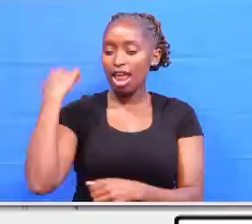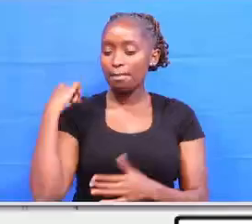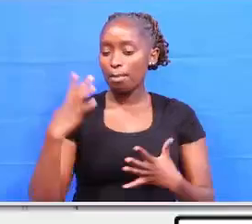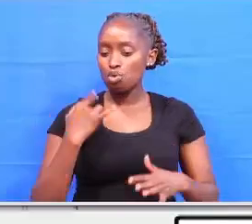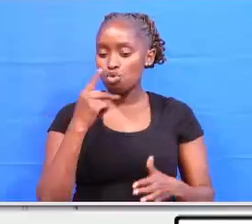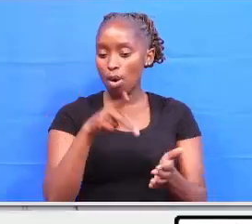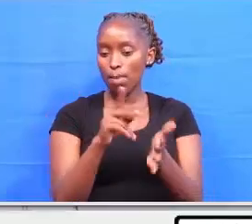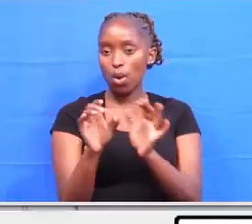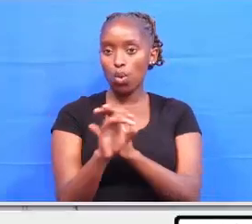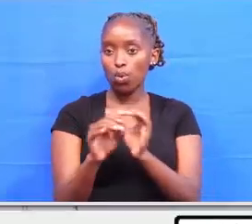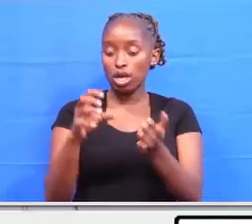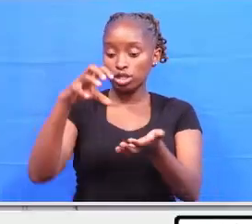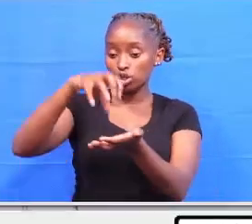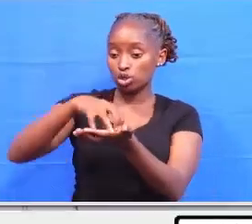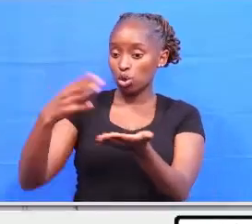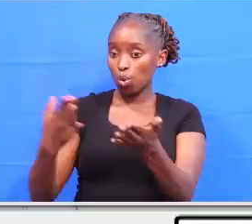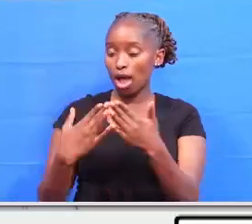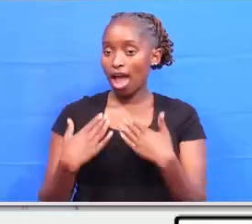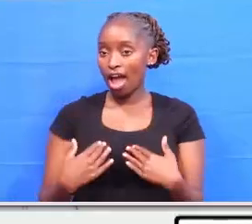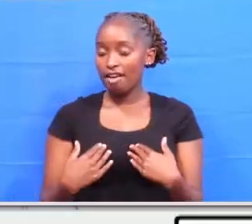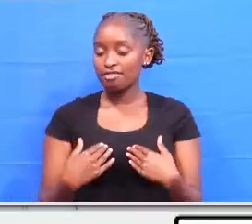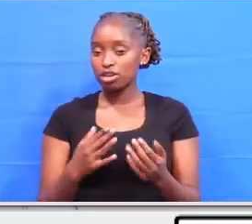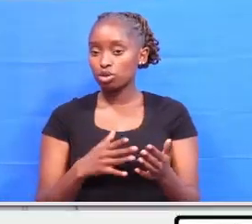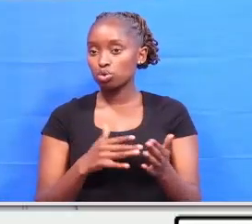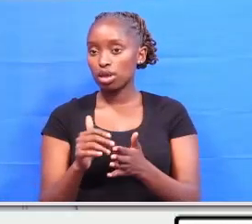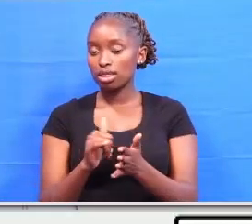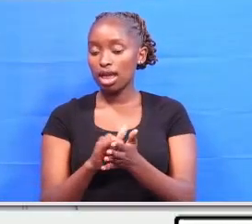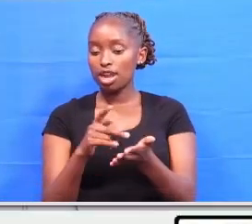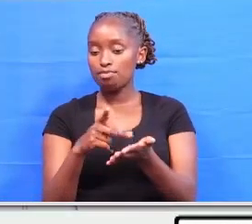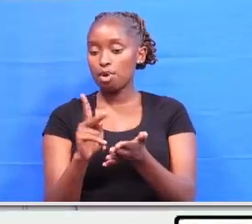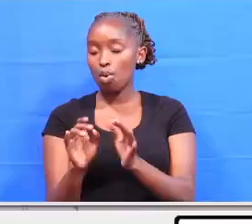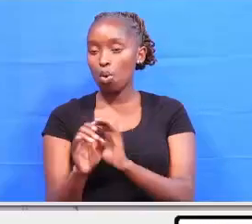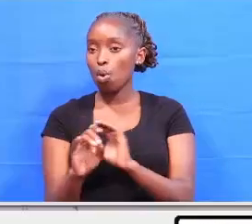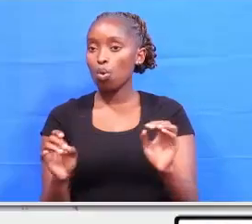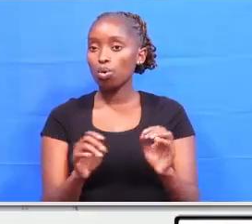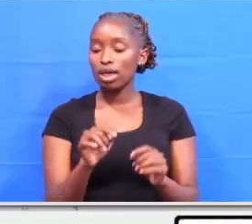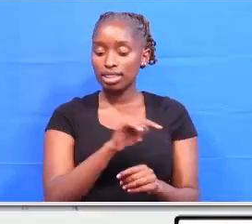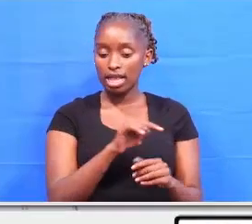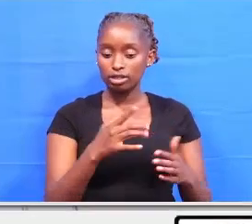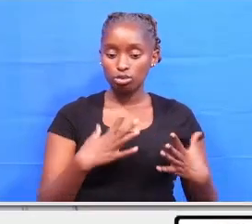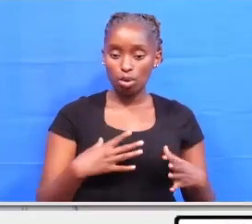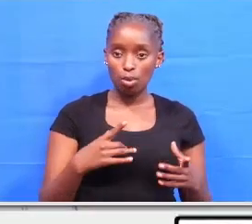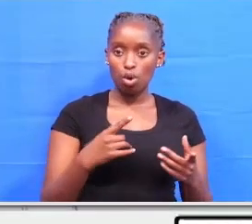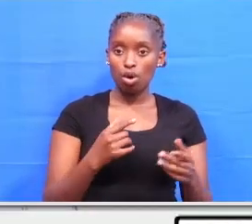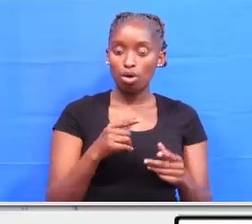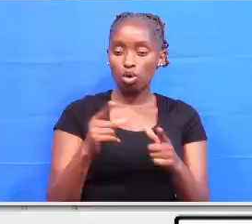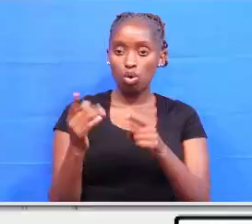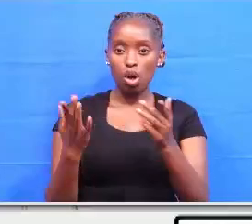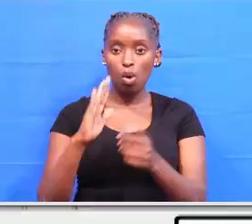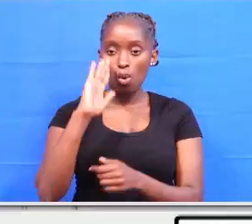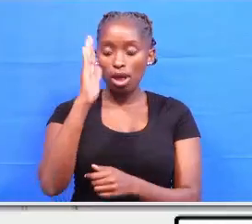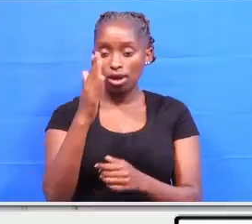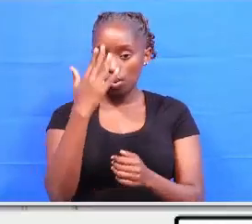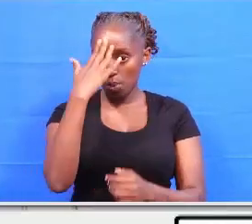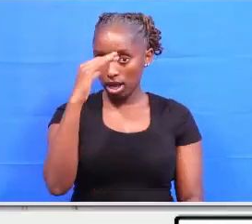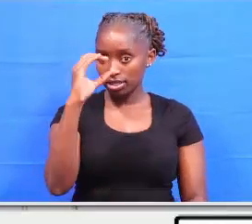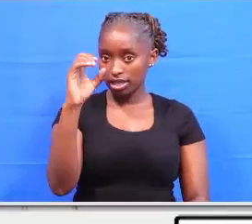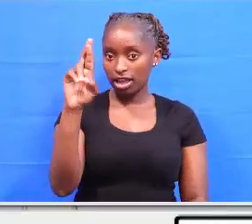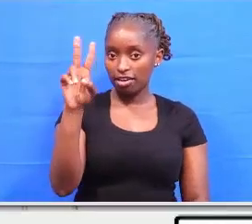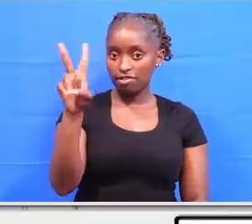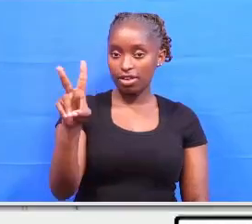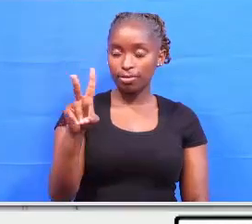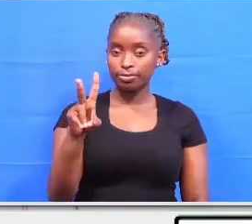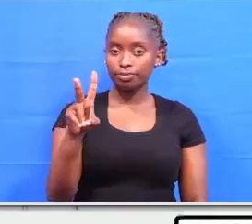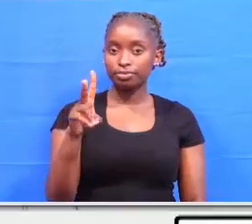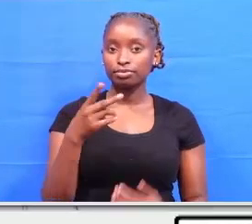don't have collateral, and these people are still going to try and borrow elsewhere because CRB, you know, regulations now are a little bit lax.